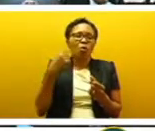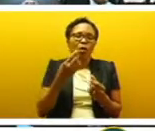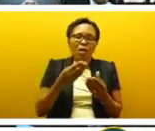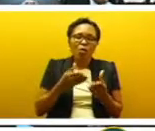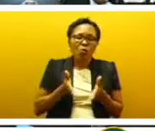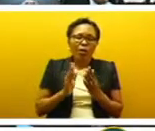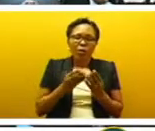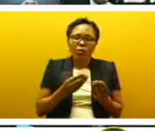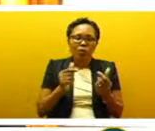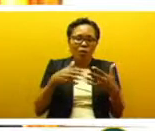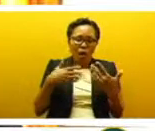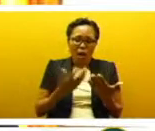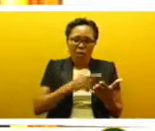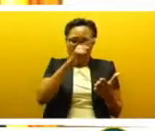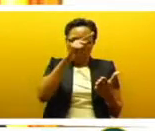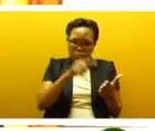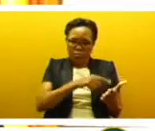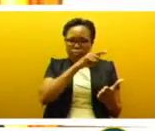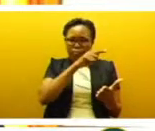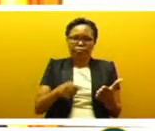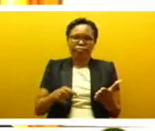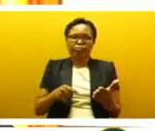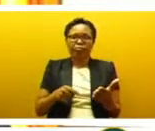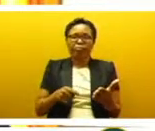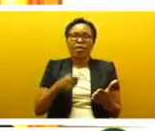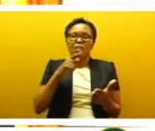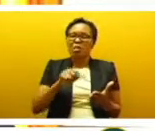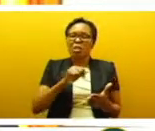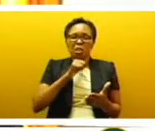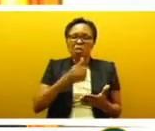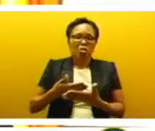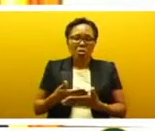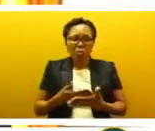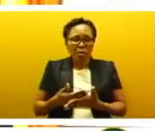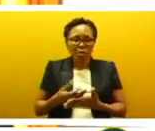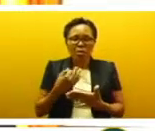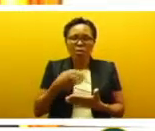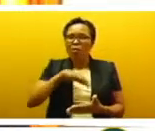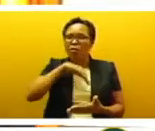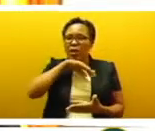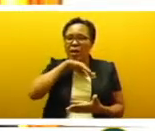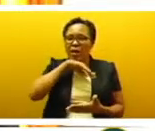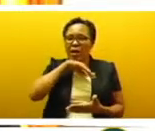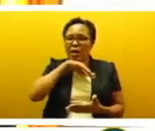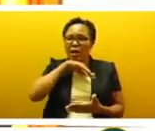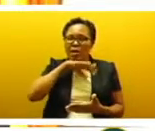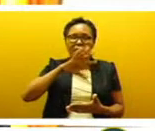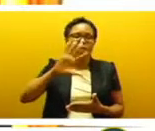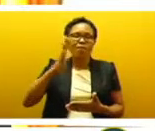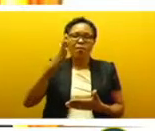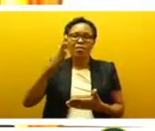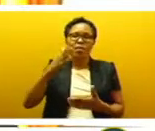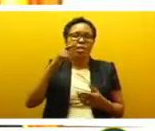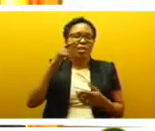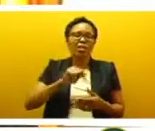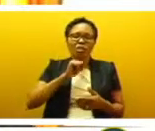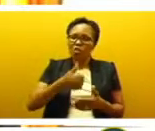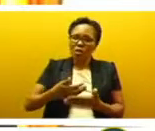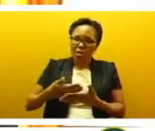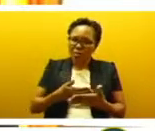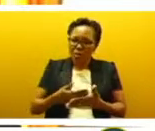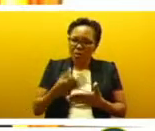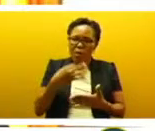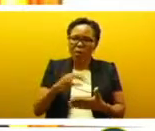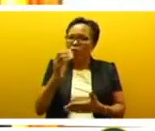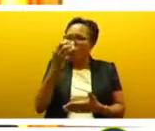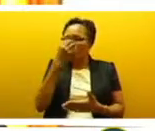This is no longer the baby of Raila Amolo Odinga V. This is no longer the baby of William